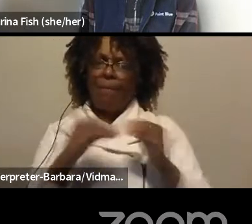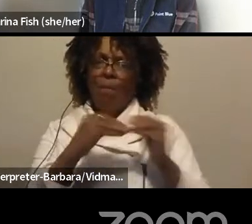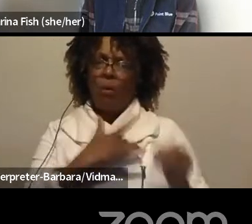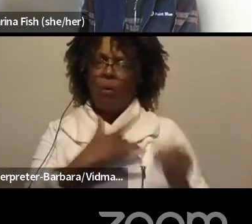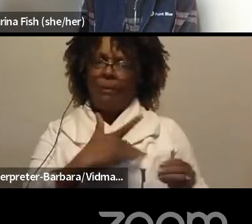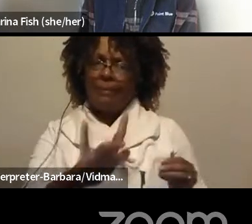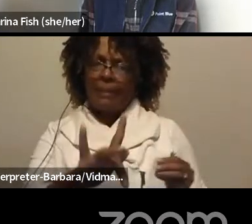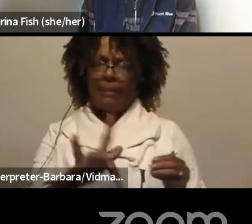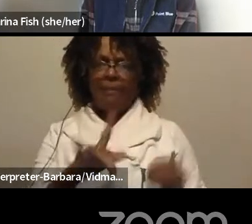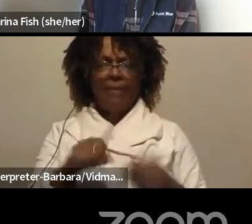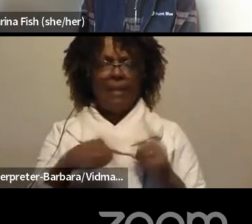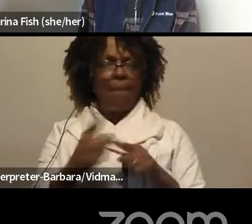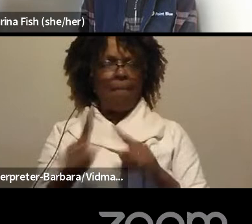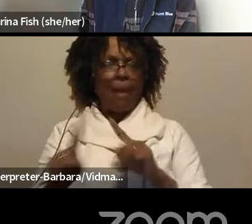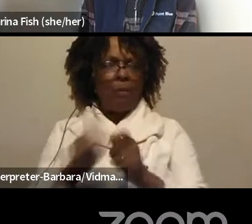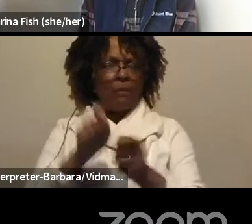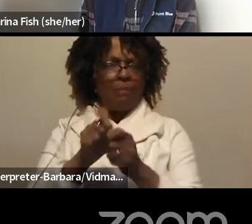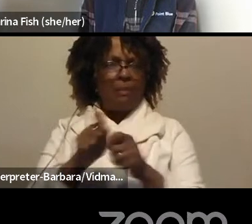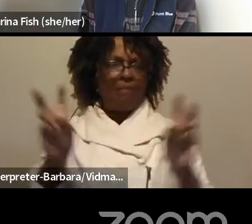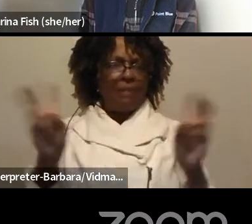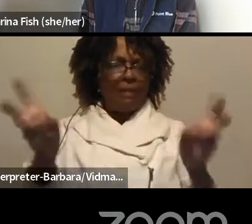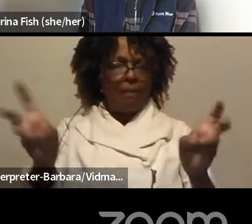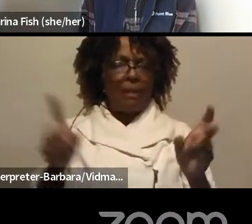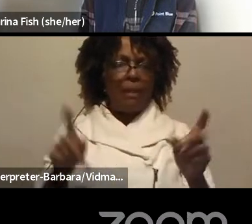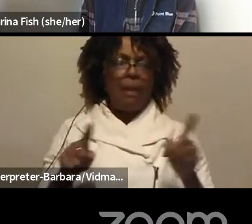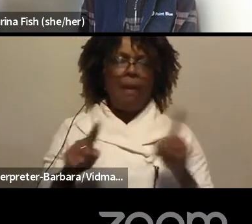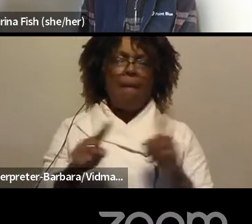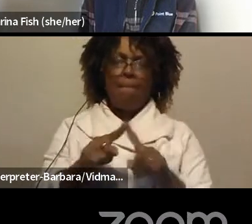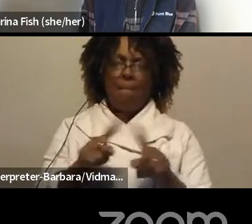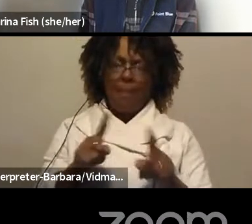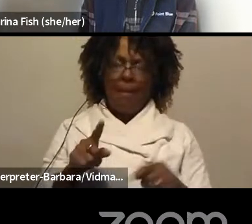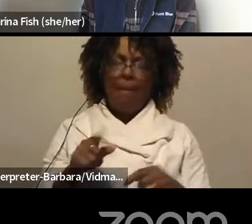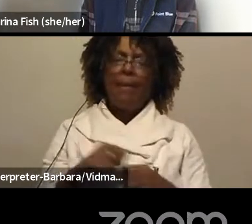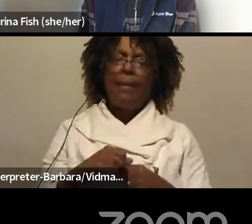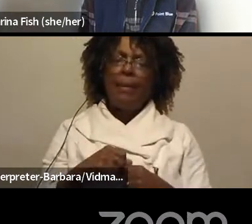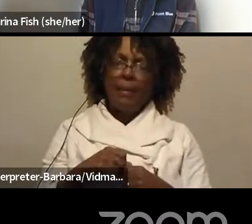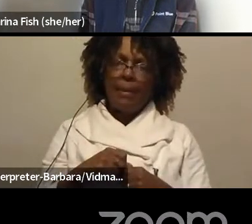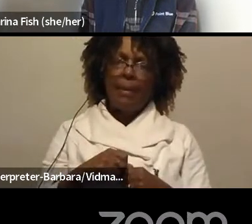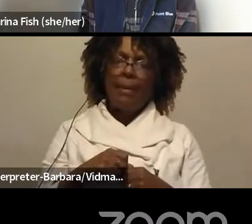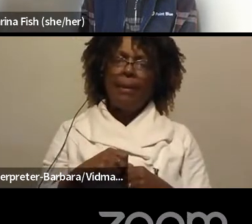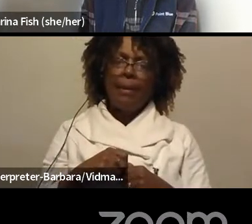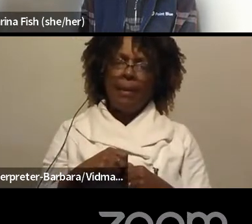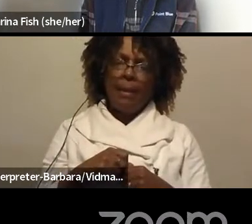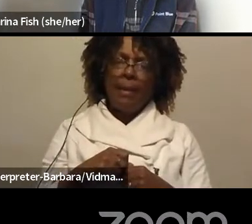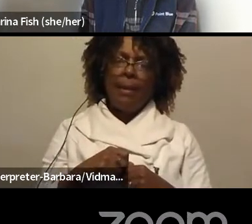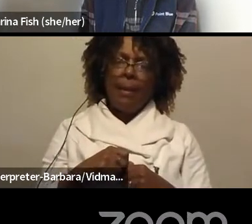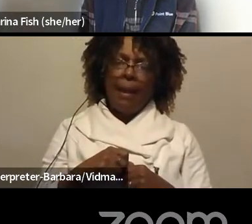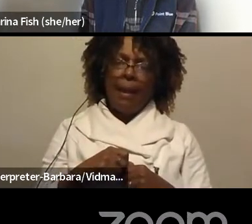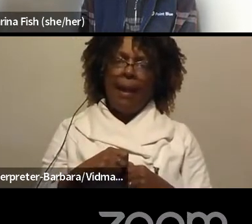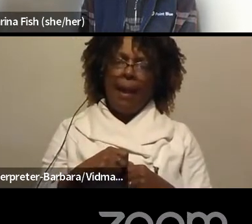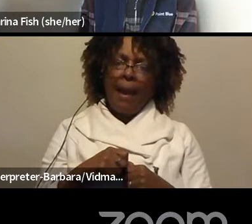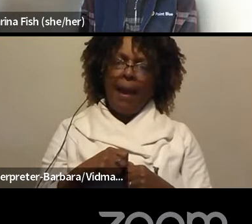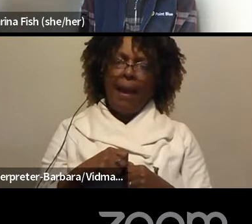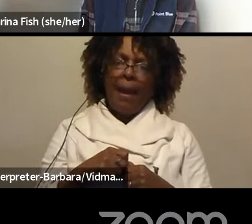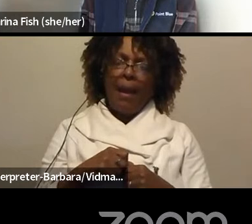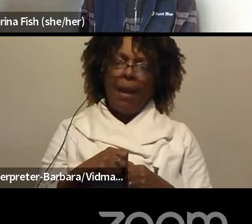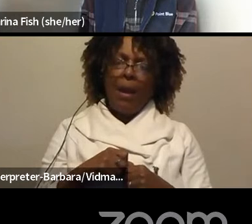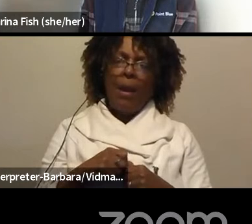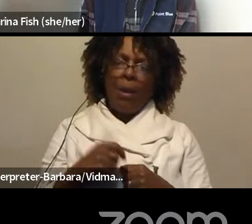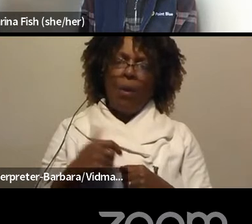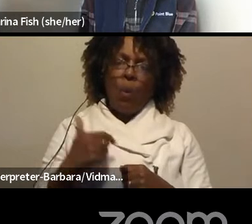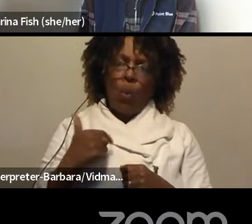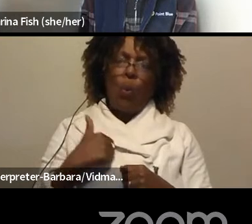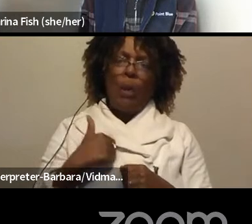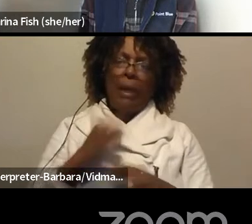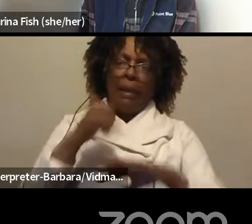topic. But I jumped in, I was like, hey, I got something to say. And essentially I told so we had a Zoom meeting, I told my